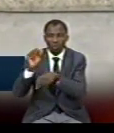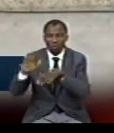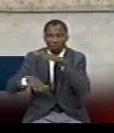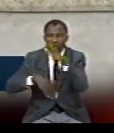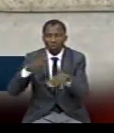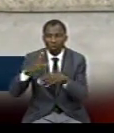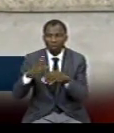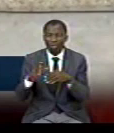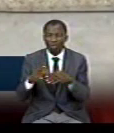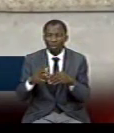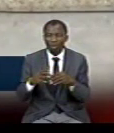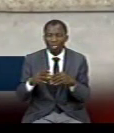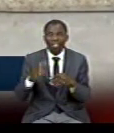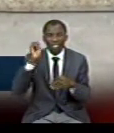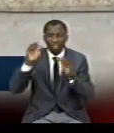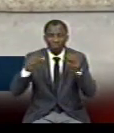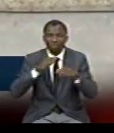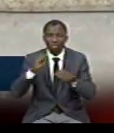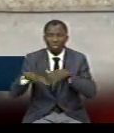Right from the church here to Bethel. I couldn't walk.